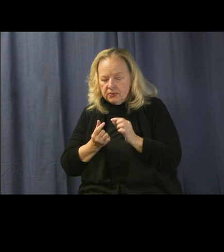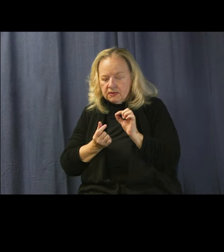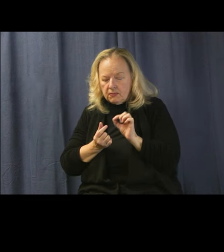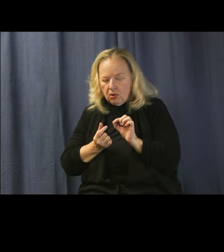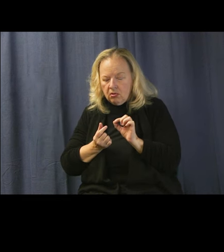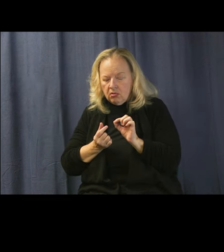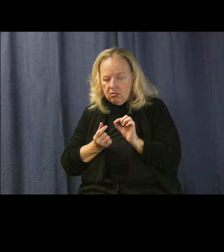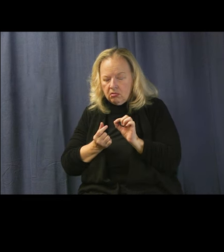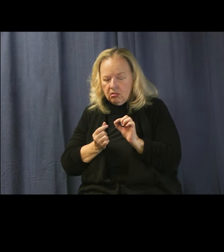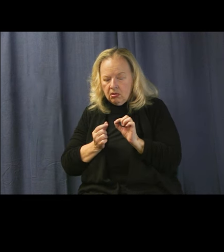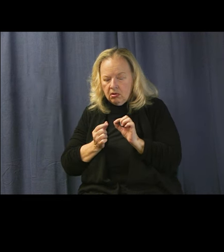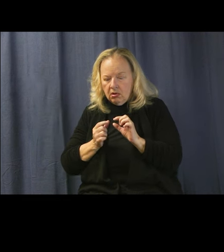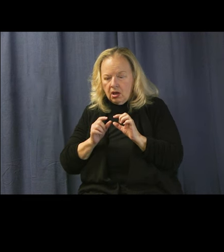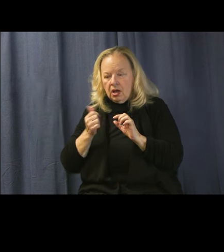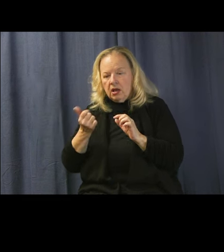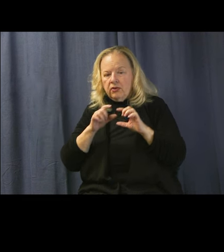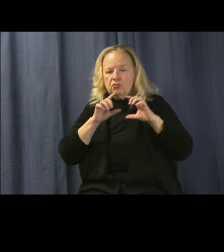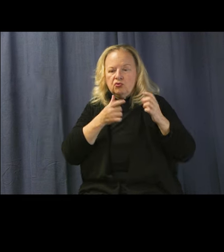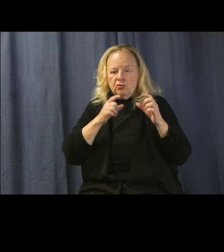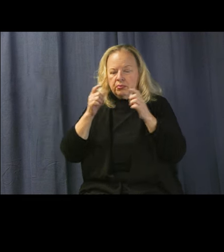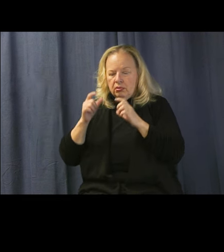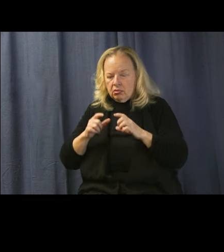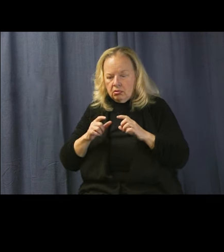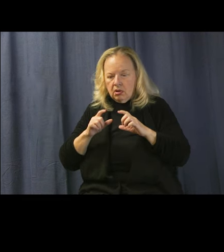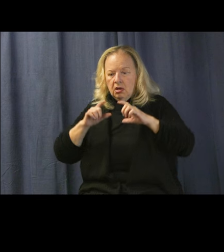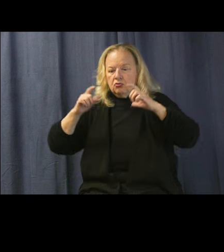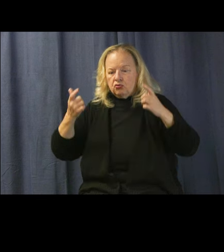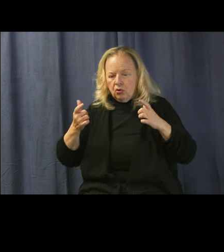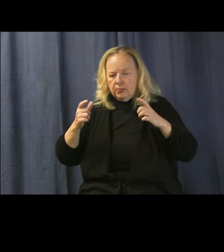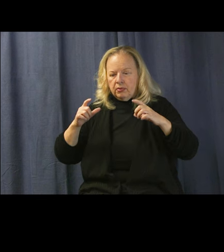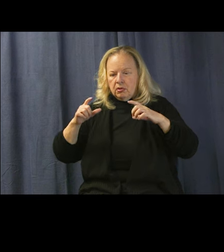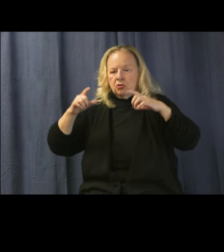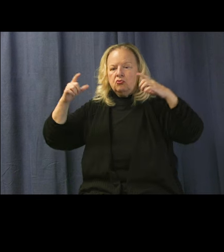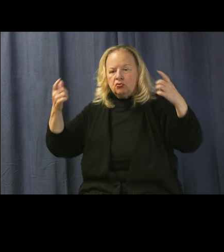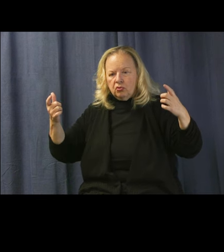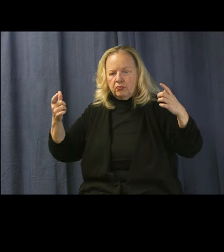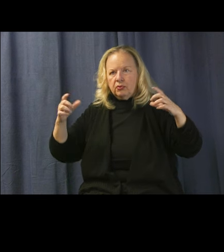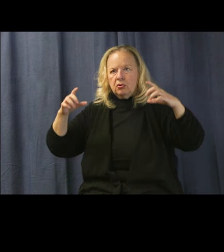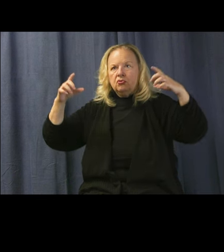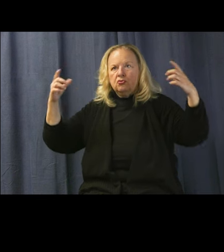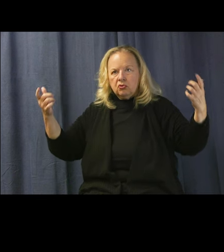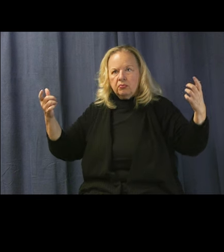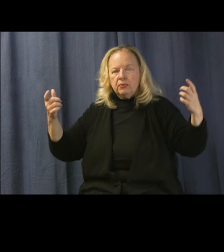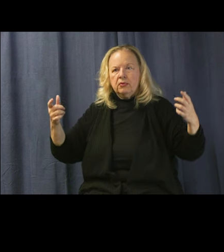which is just a little tiny speck in the local superclusters,